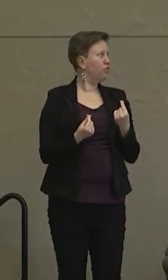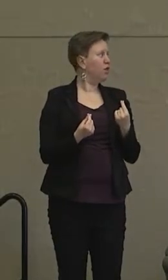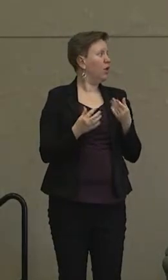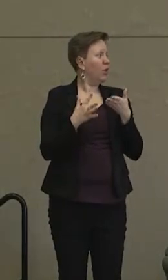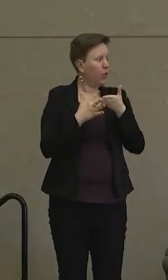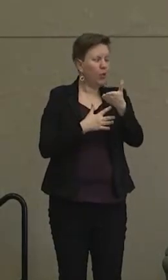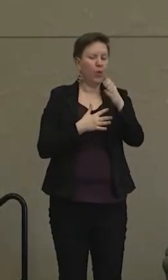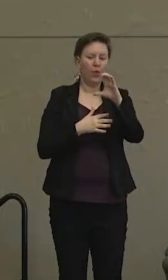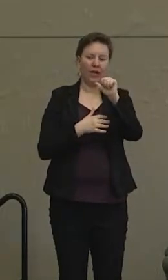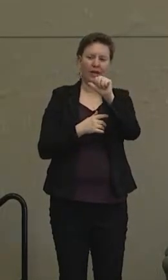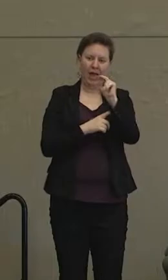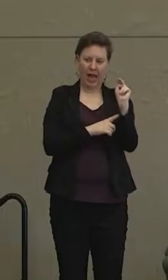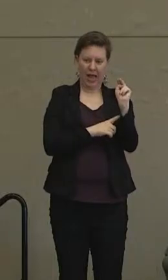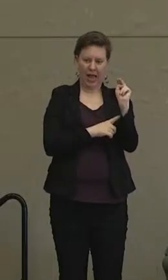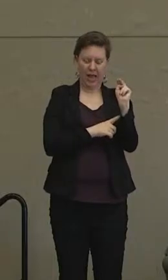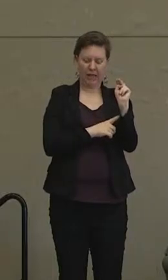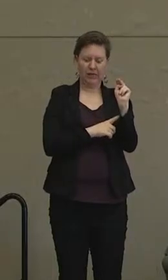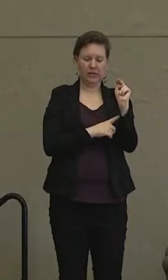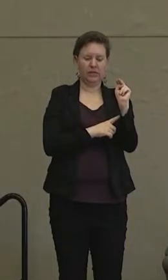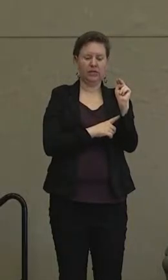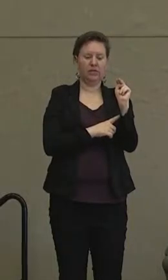through CAN as a way